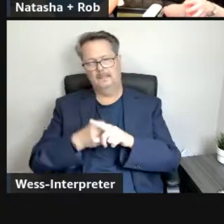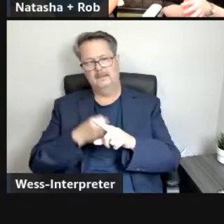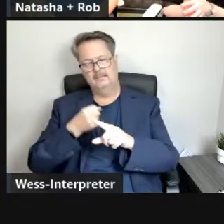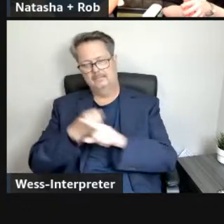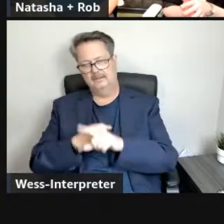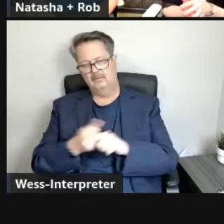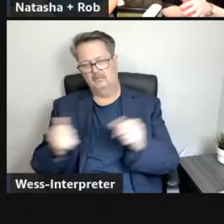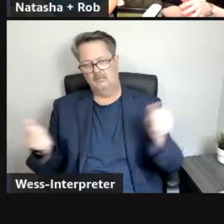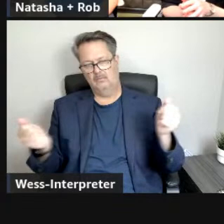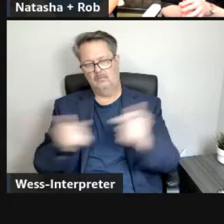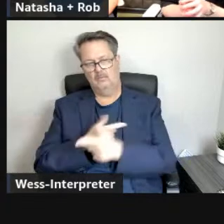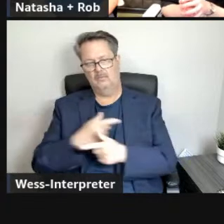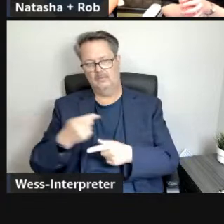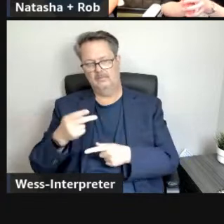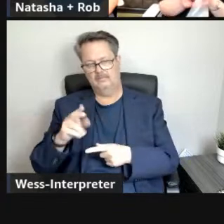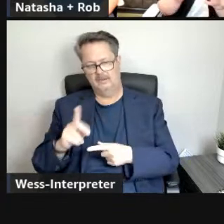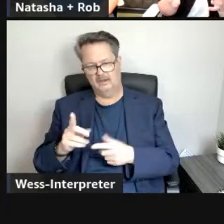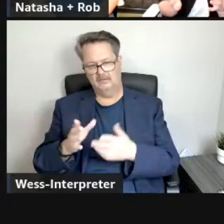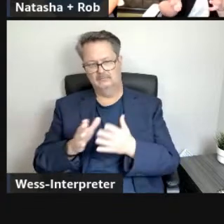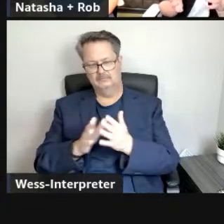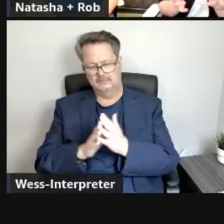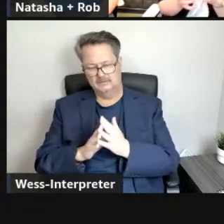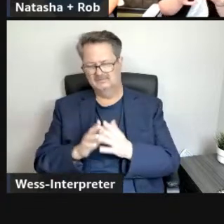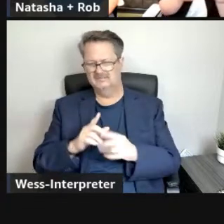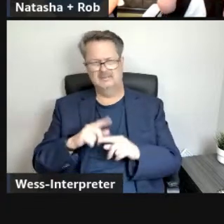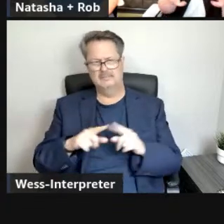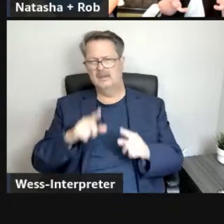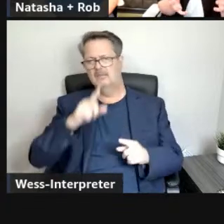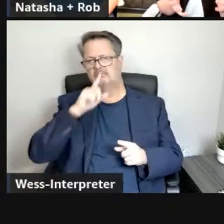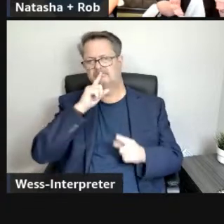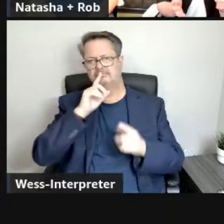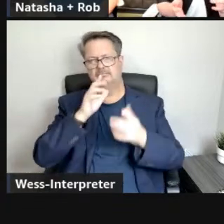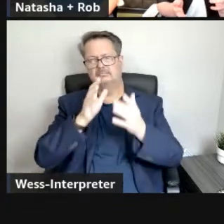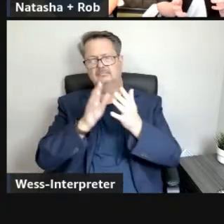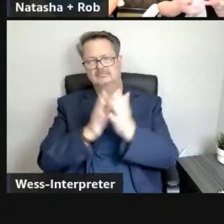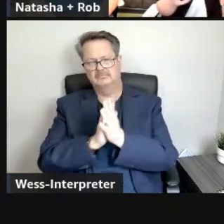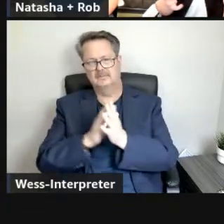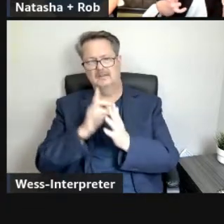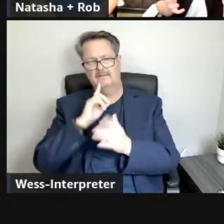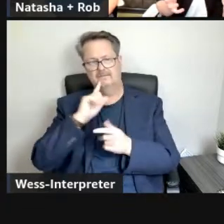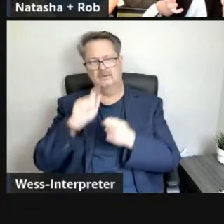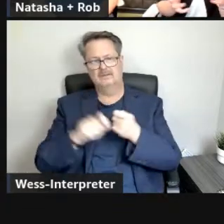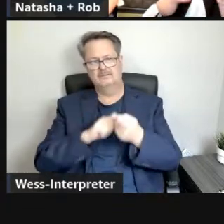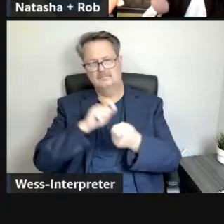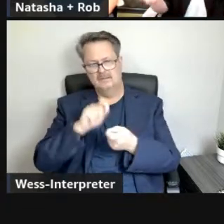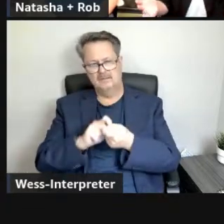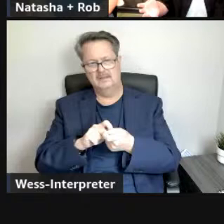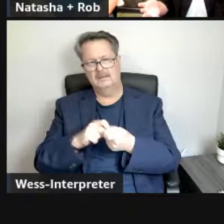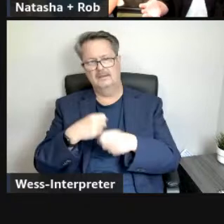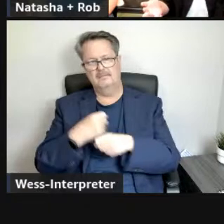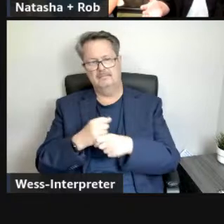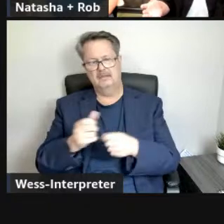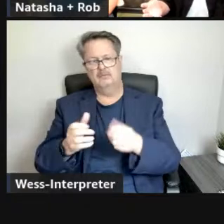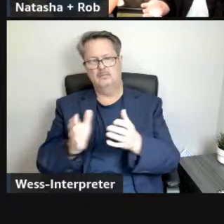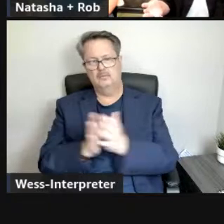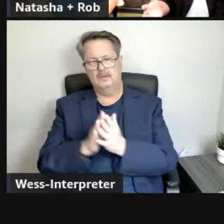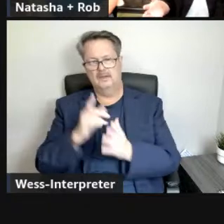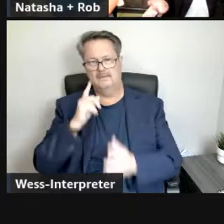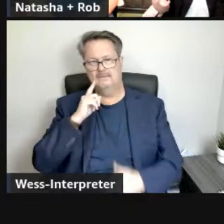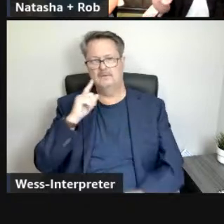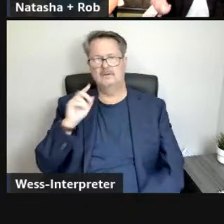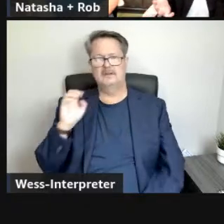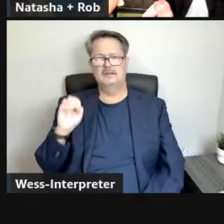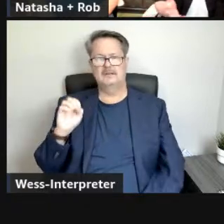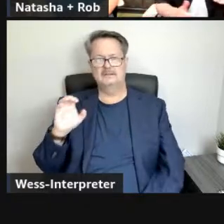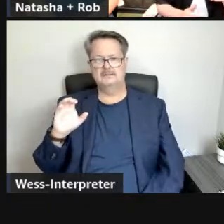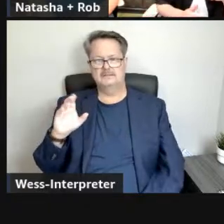make a request to the Fleet API. But it doesn't make a request for a single EC2 instance. It makes a request for a group of EC2 instances that